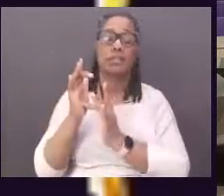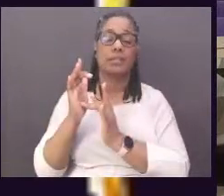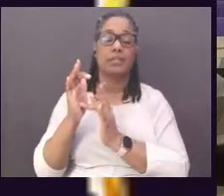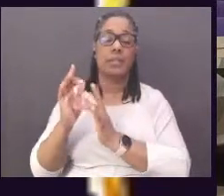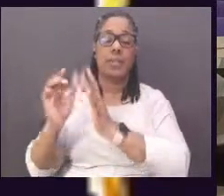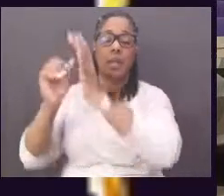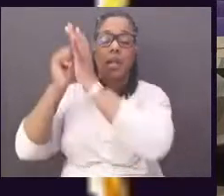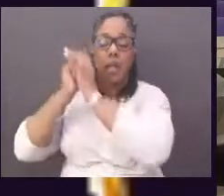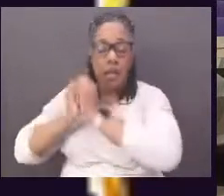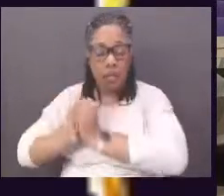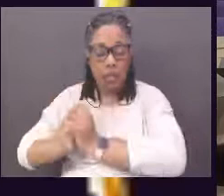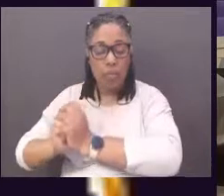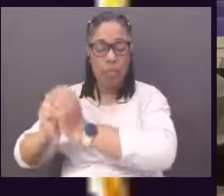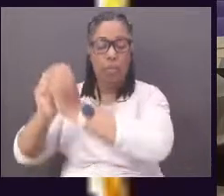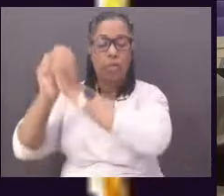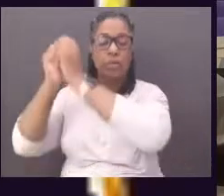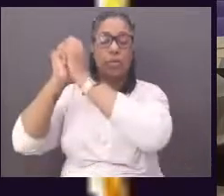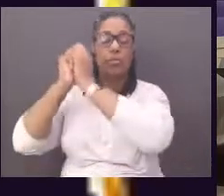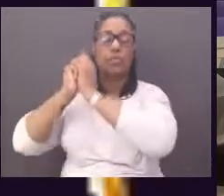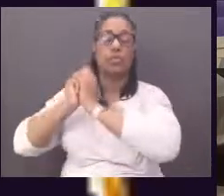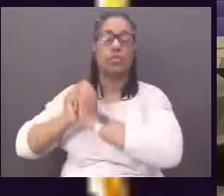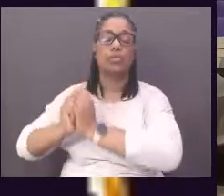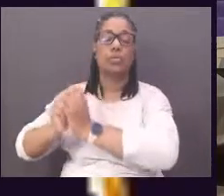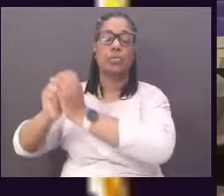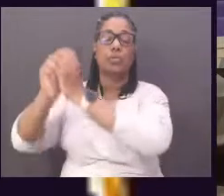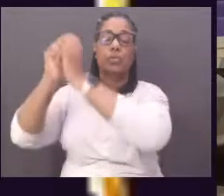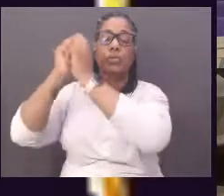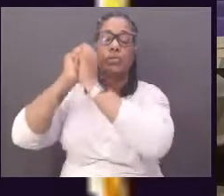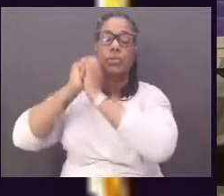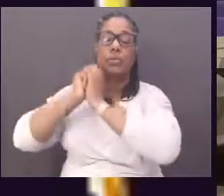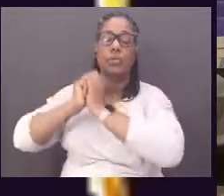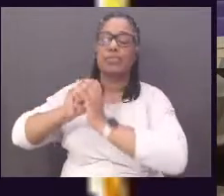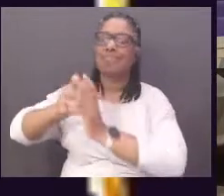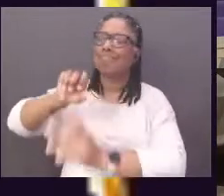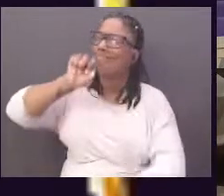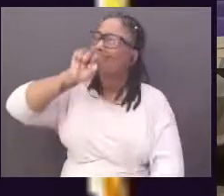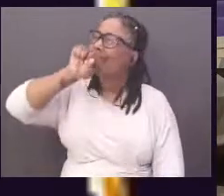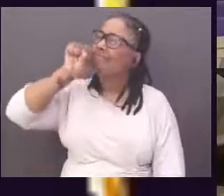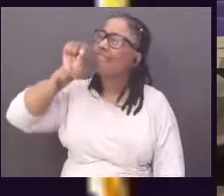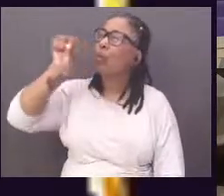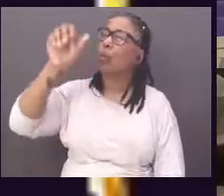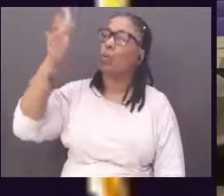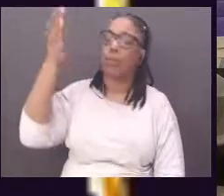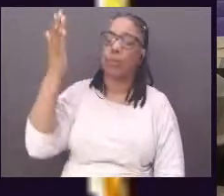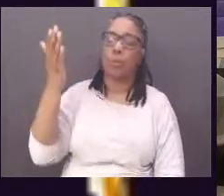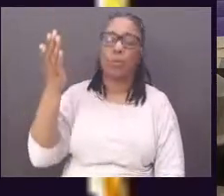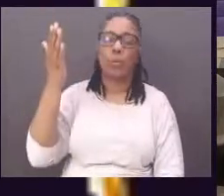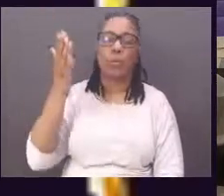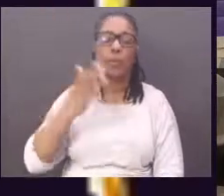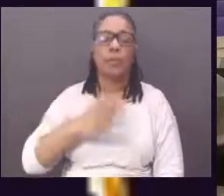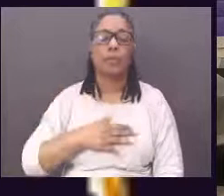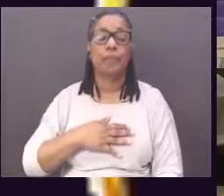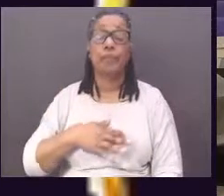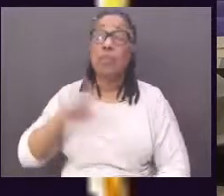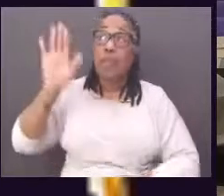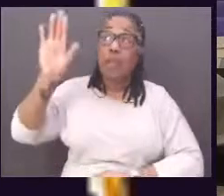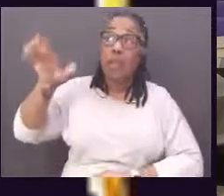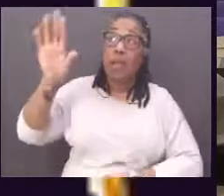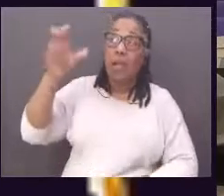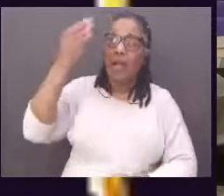I worship and adore you. Ooh, I wanna tell